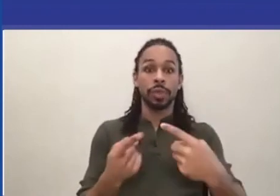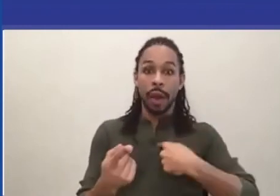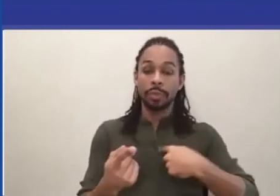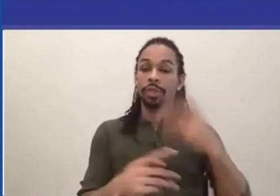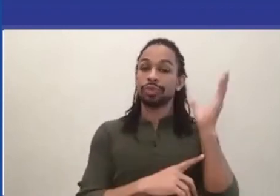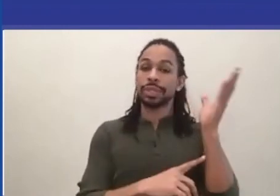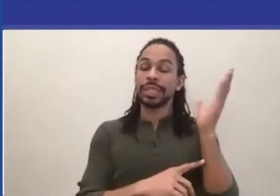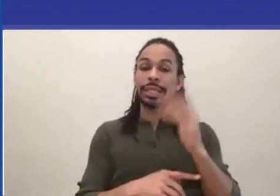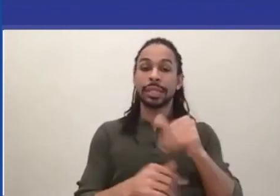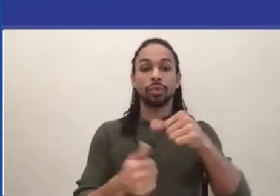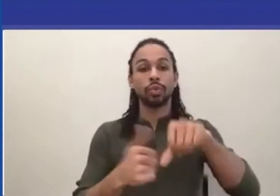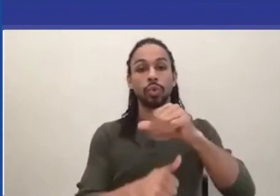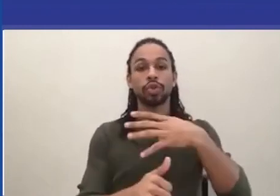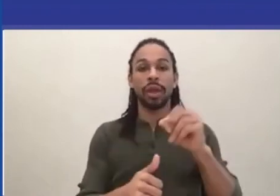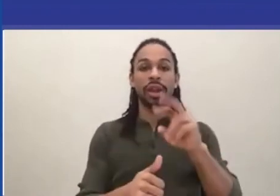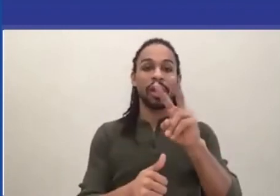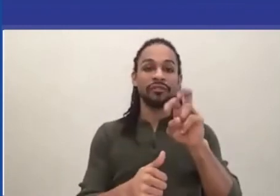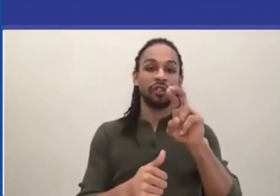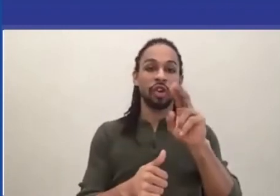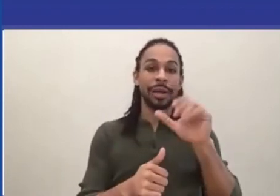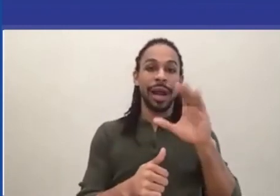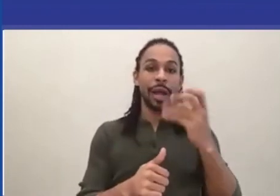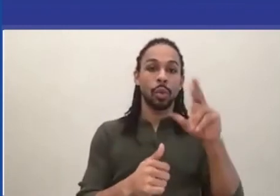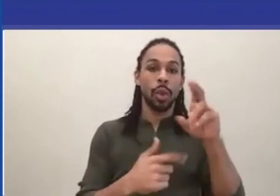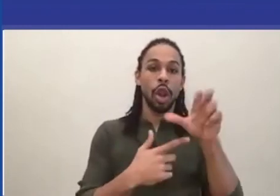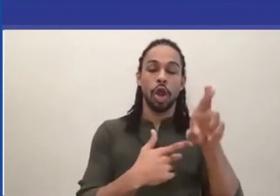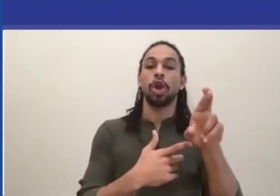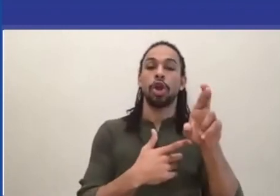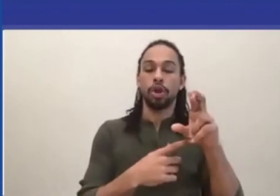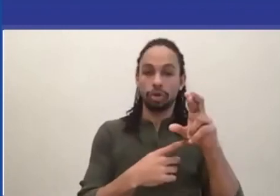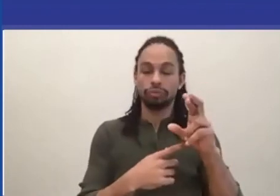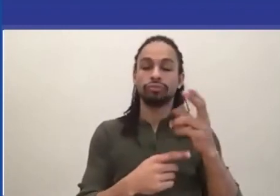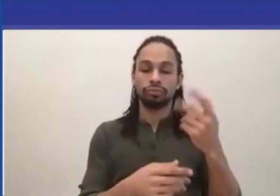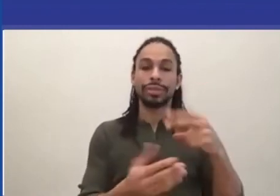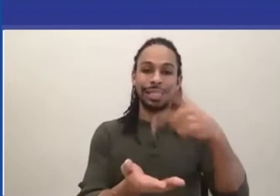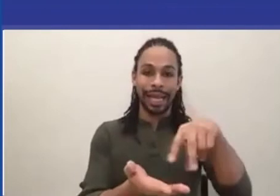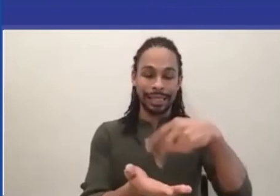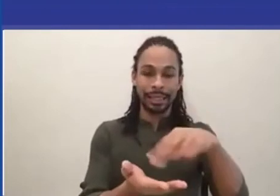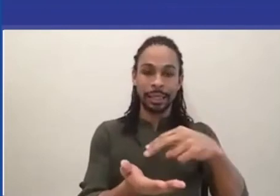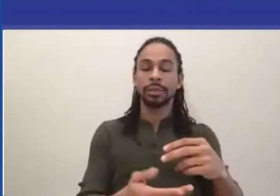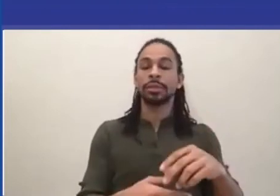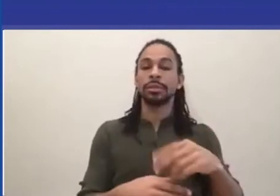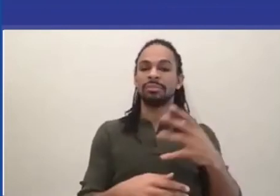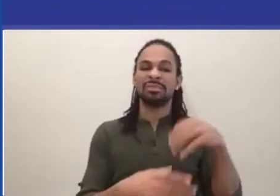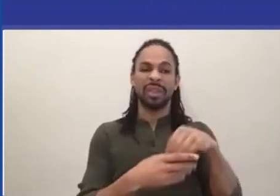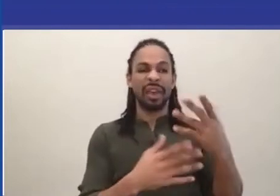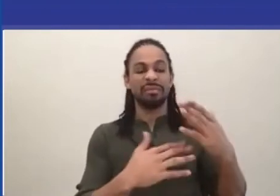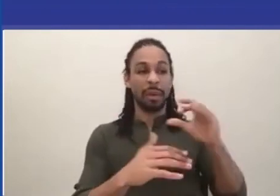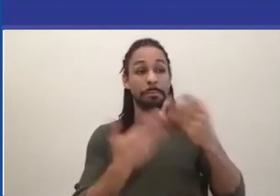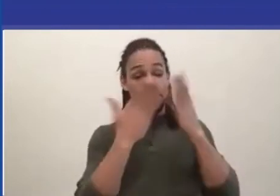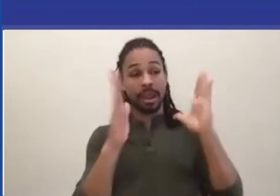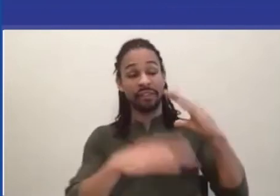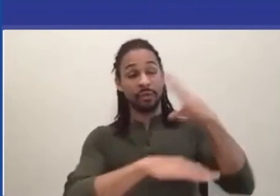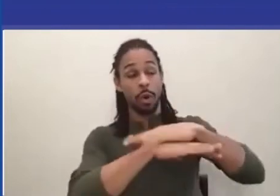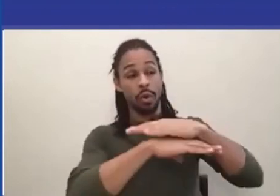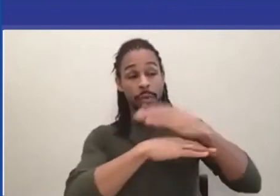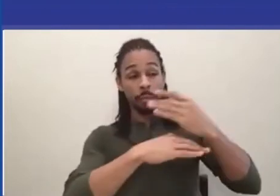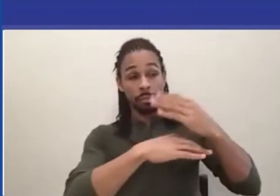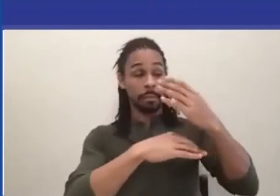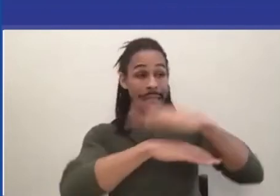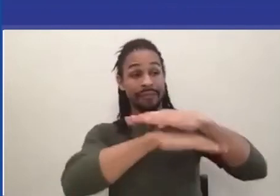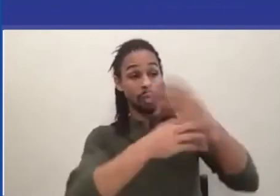dances, like in a public format, one of the main concerns is, well, how are you going to keep the